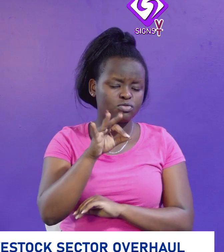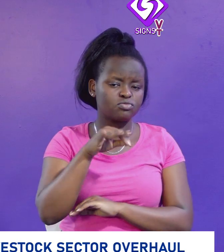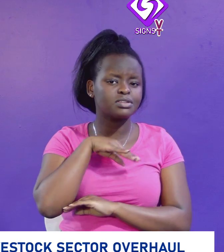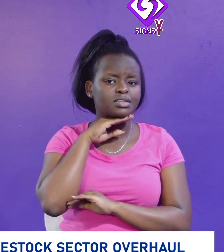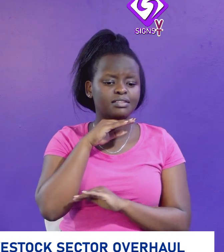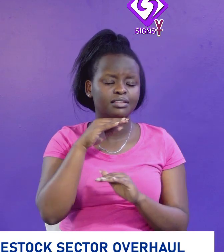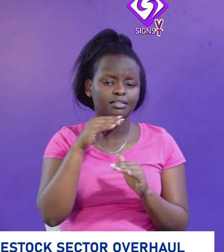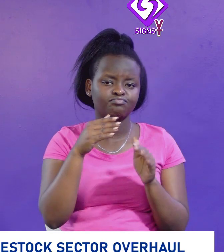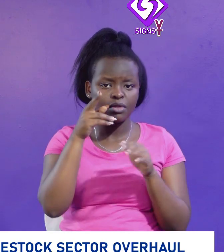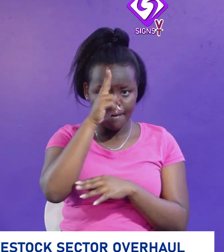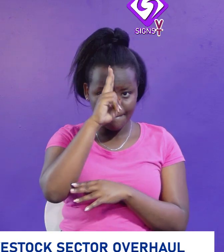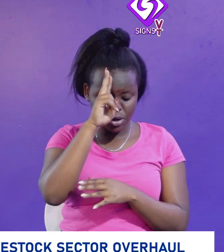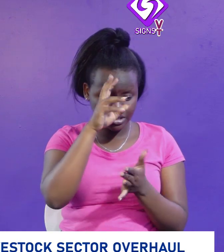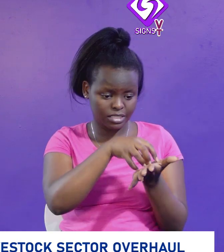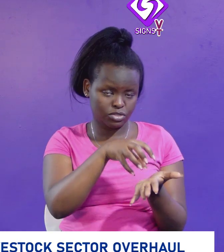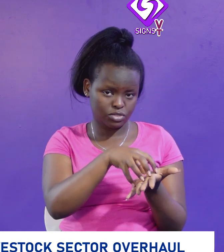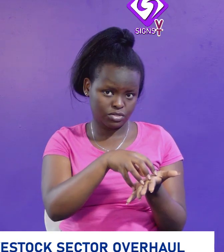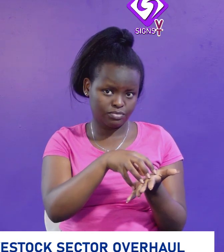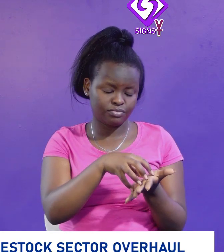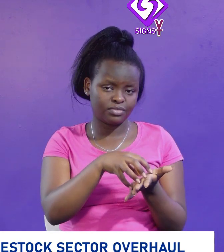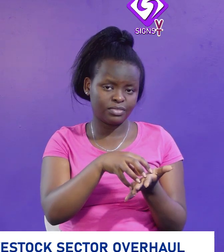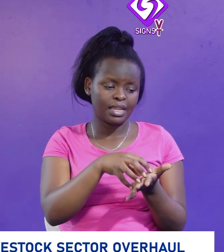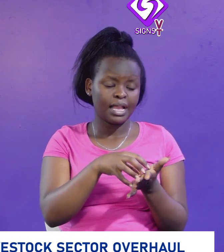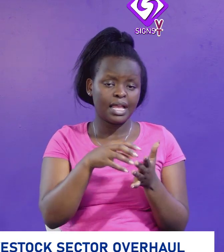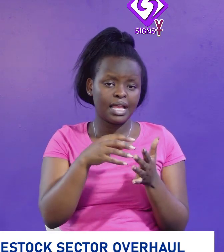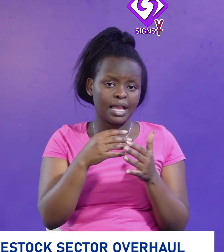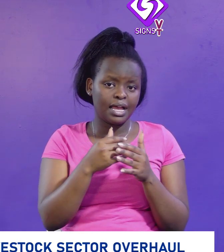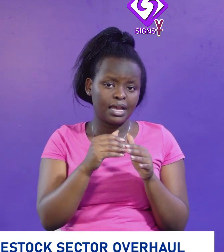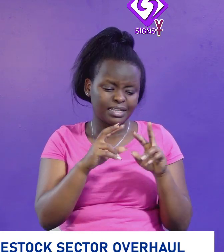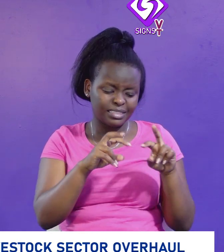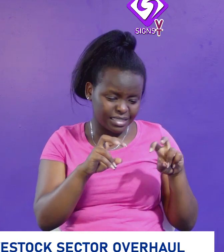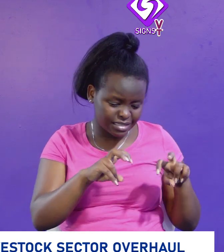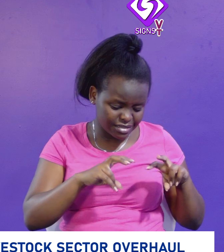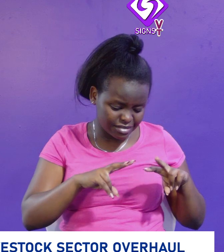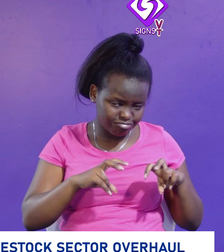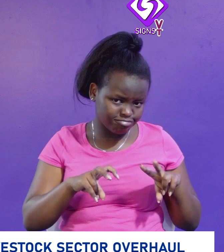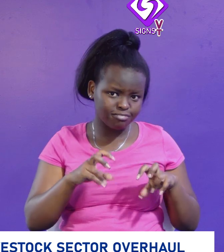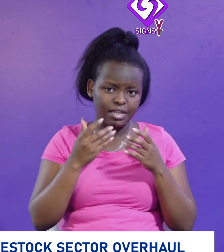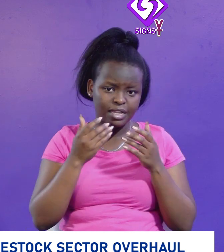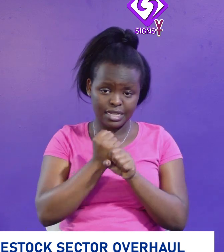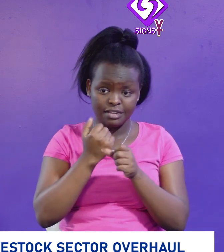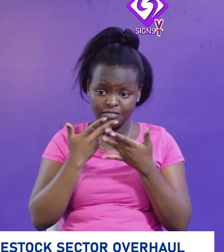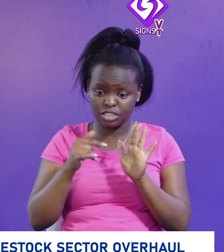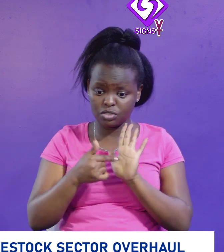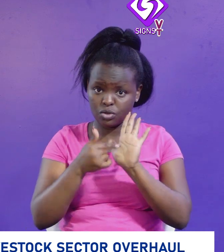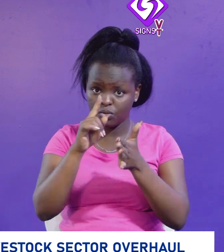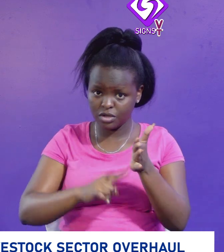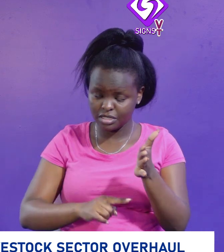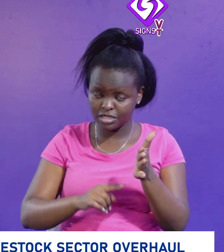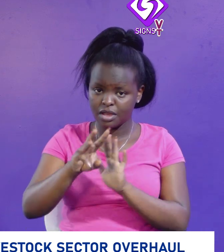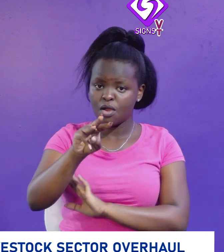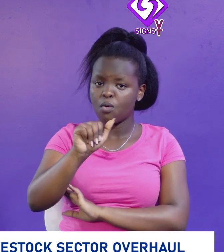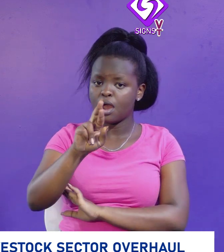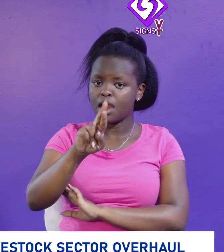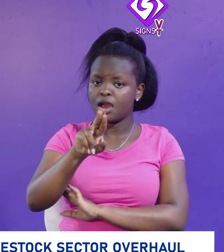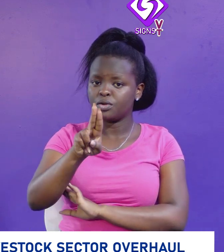cell. A post-mortem examination conducted as part of the IPOA investigation revealed that Warui died